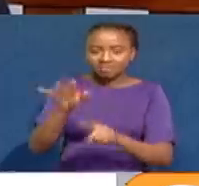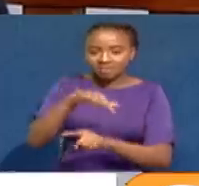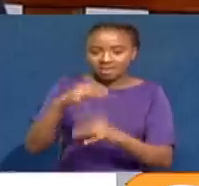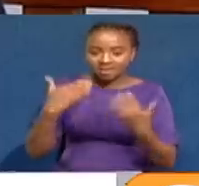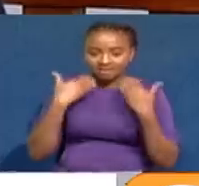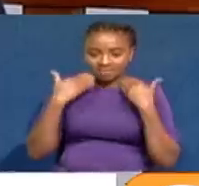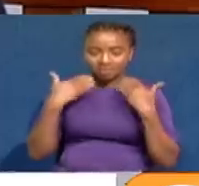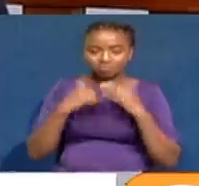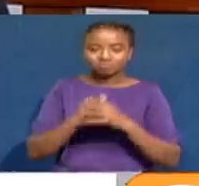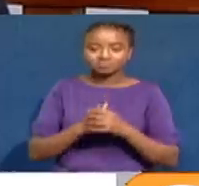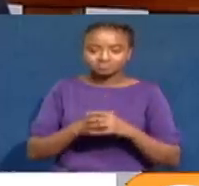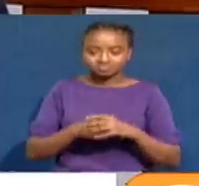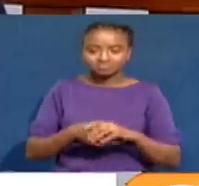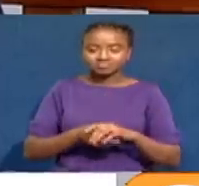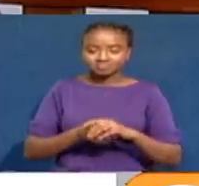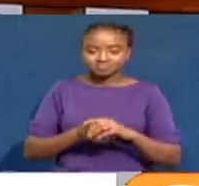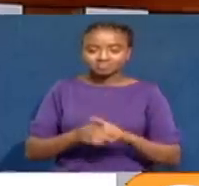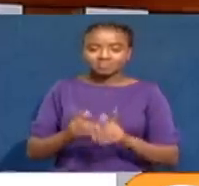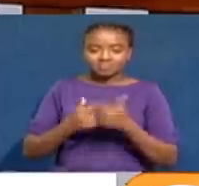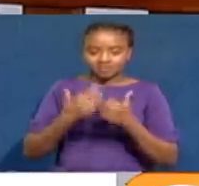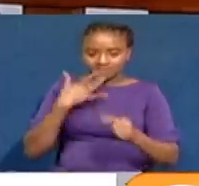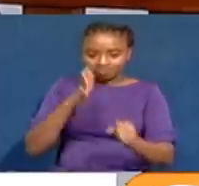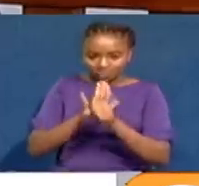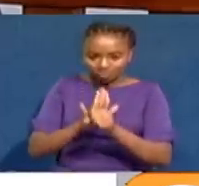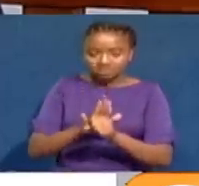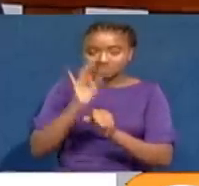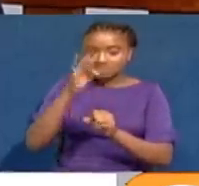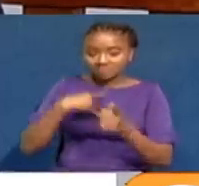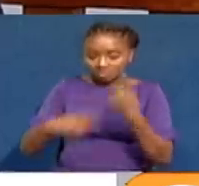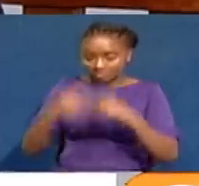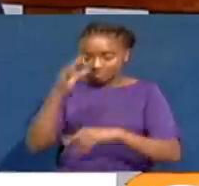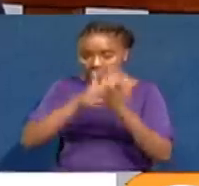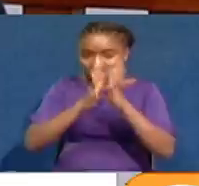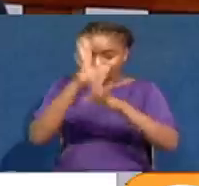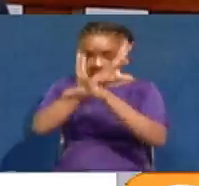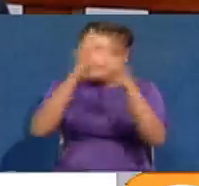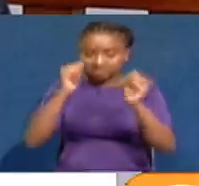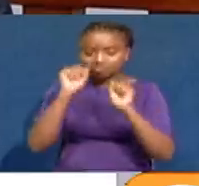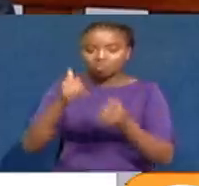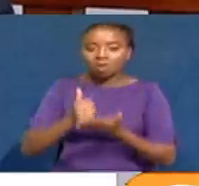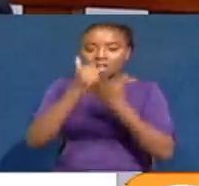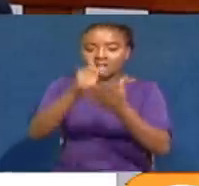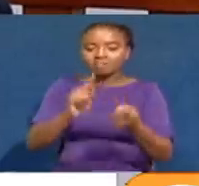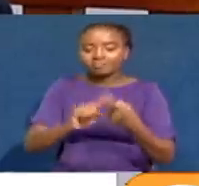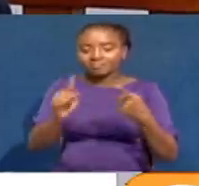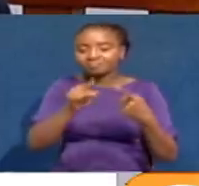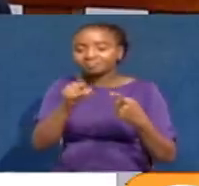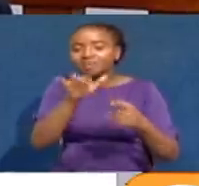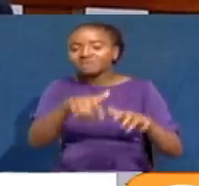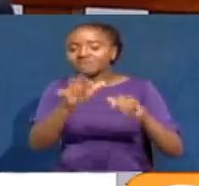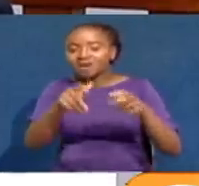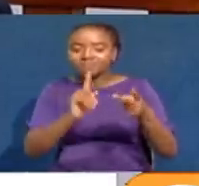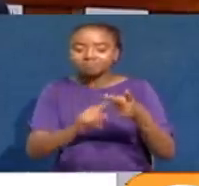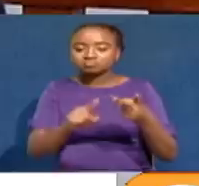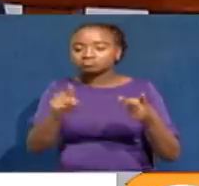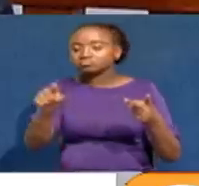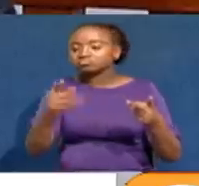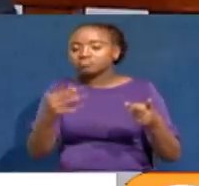and say, if I become president, I will be able to help you on miraa. I will help you to with your farming. I will help you with